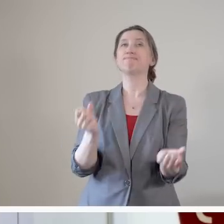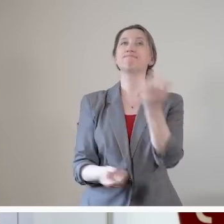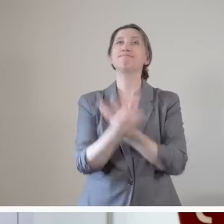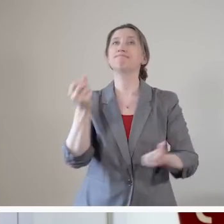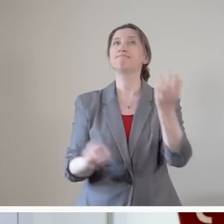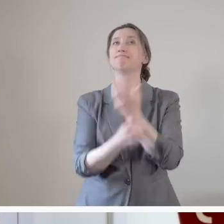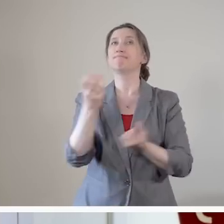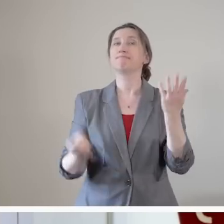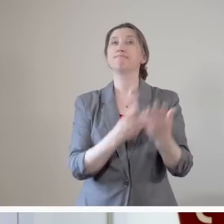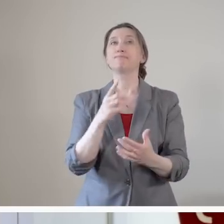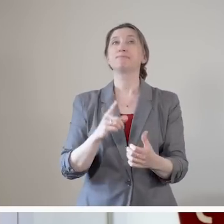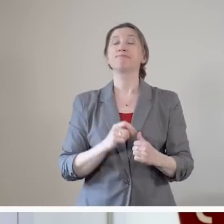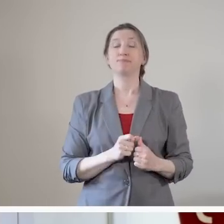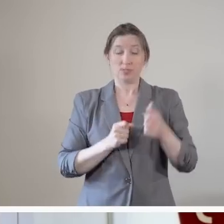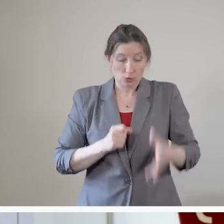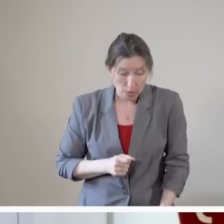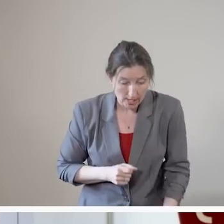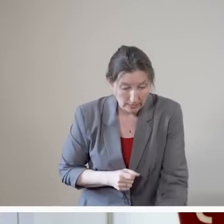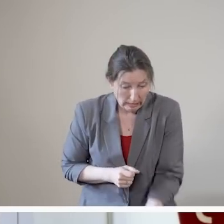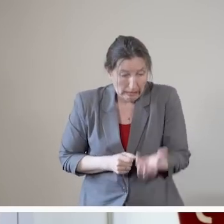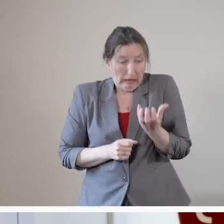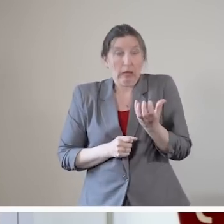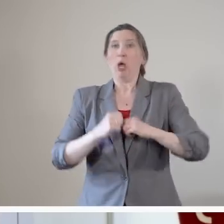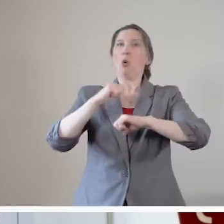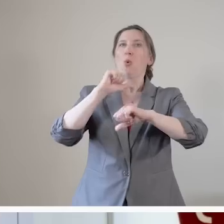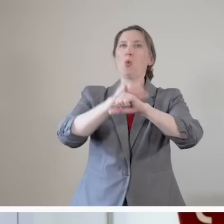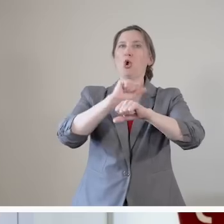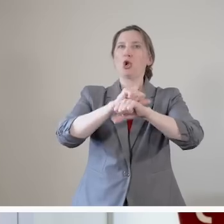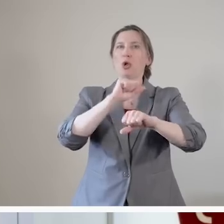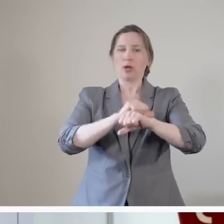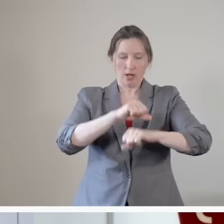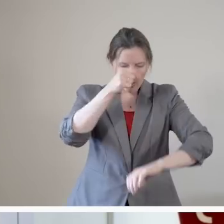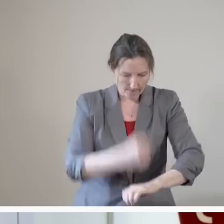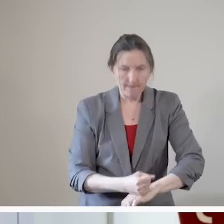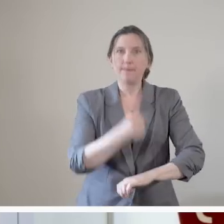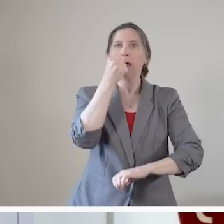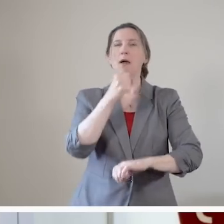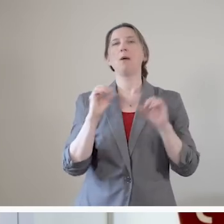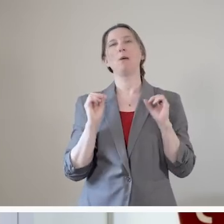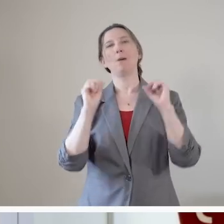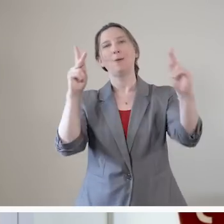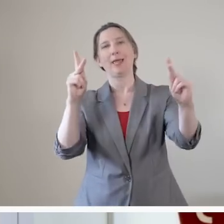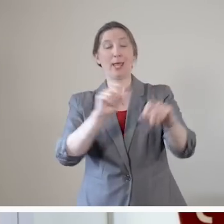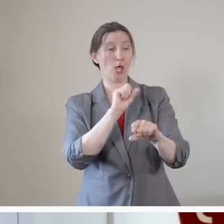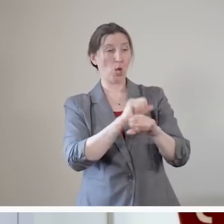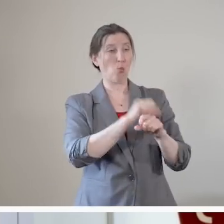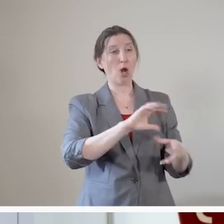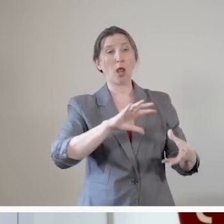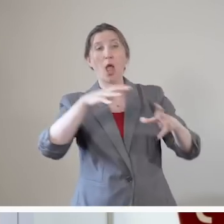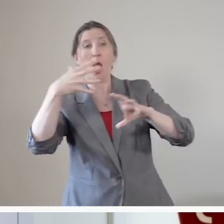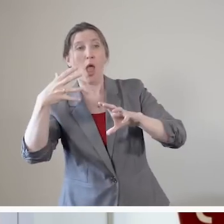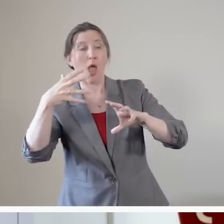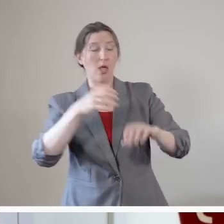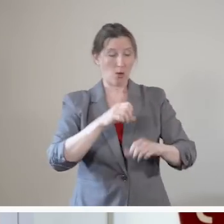air. Hopefully, you come to understand that work is a rubber ball. If you drop it, or